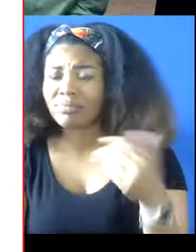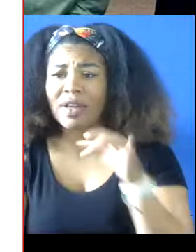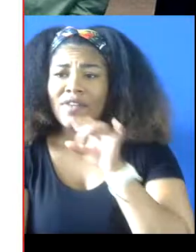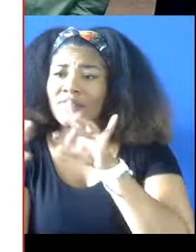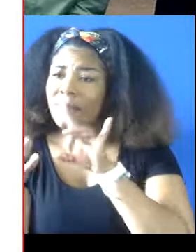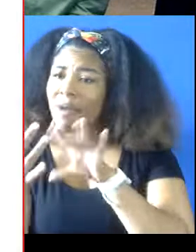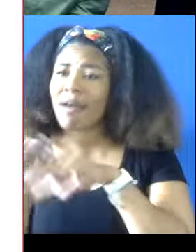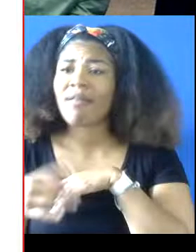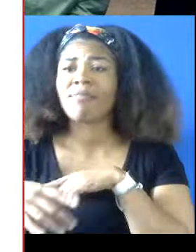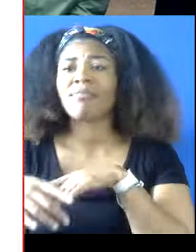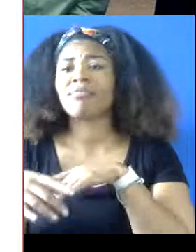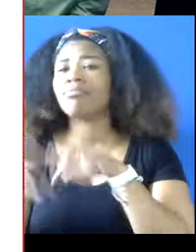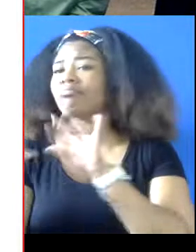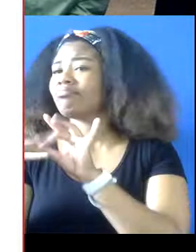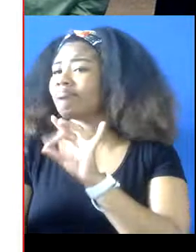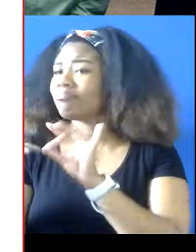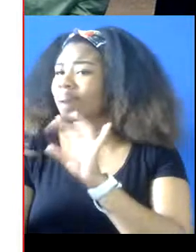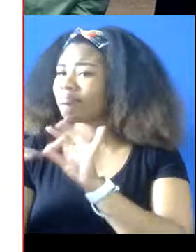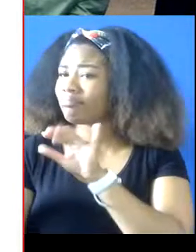in the chat if